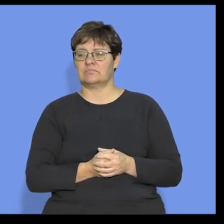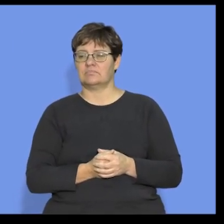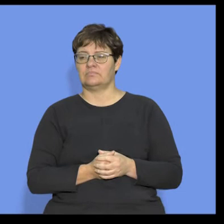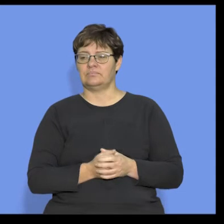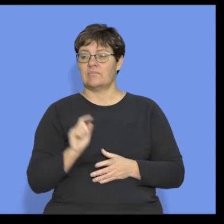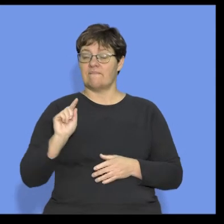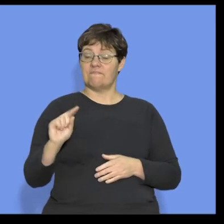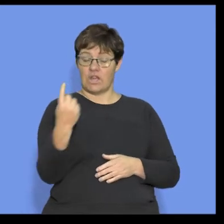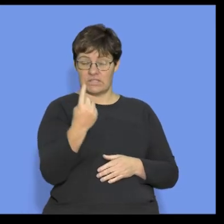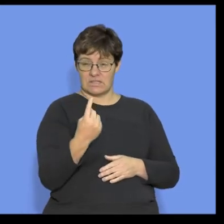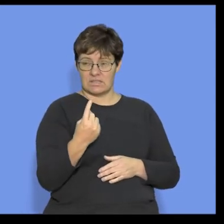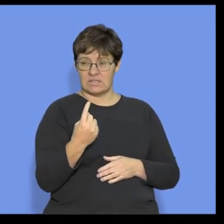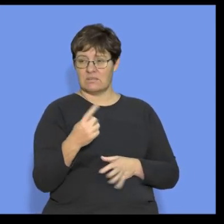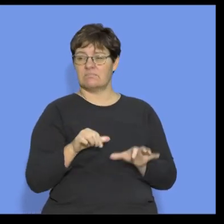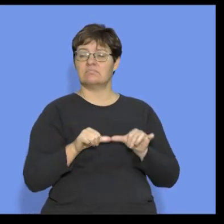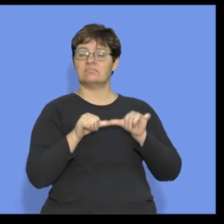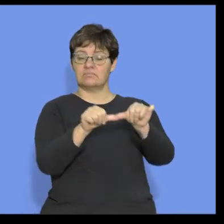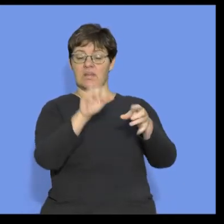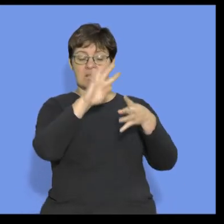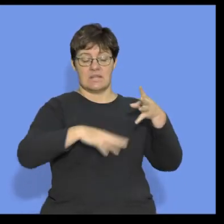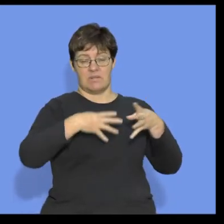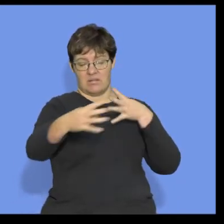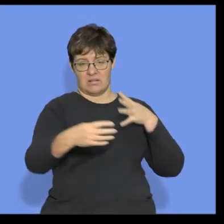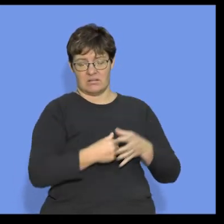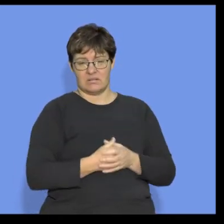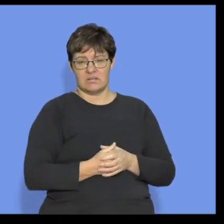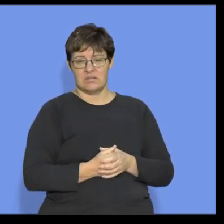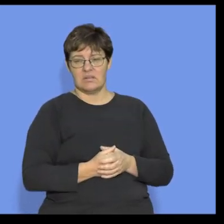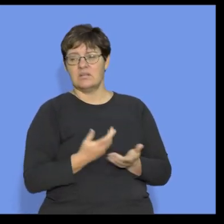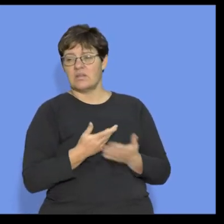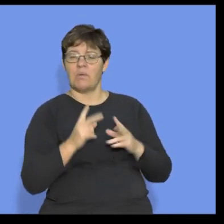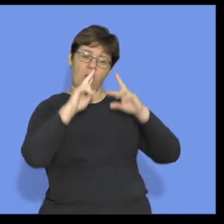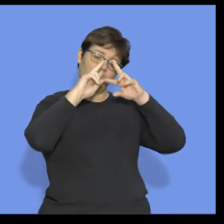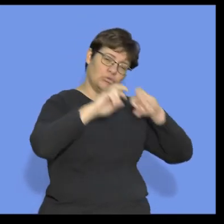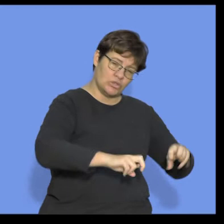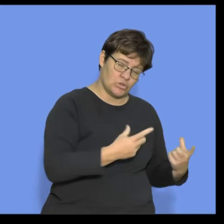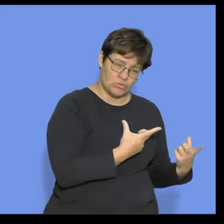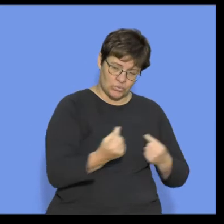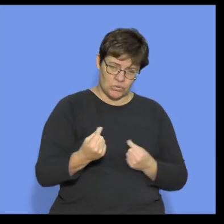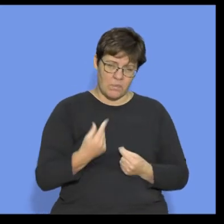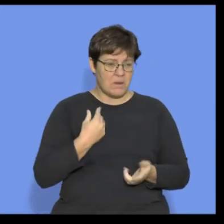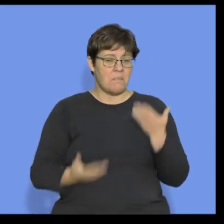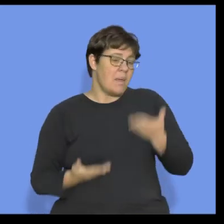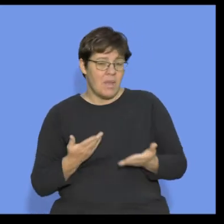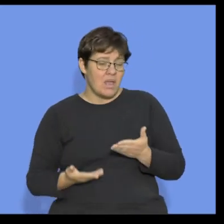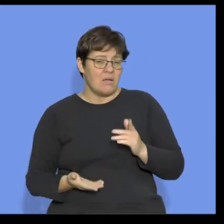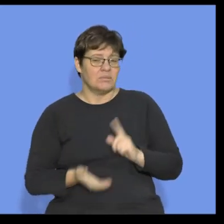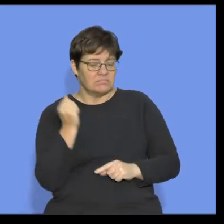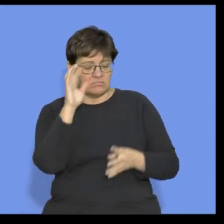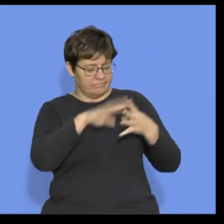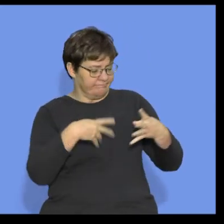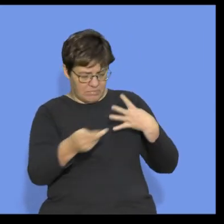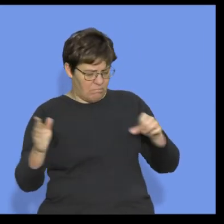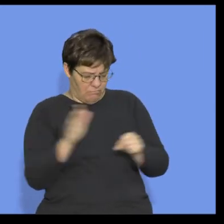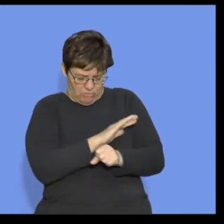So the first thing is you have a contingency table. Yes, someone will go research, but you might find that the contingency table is